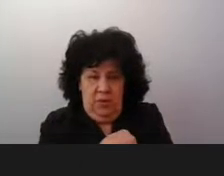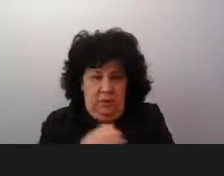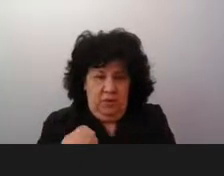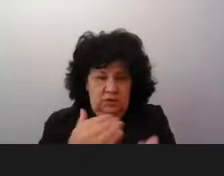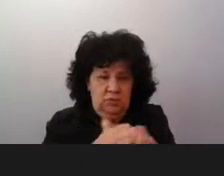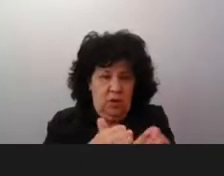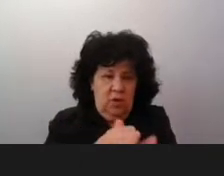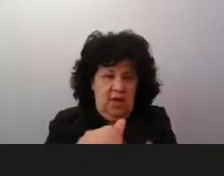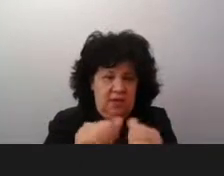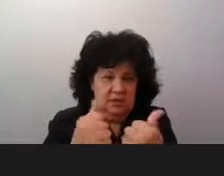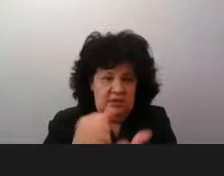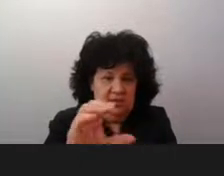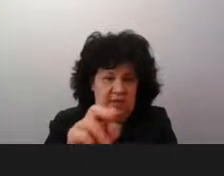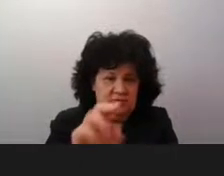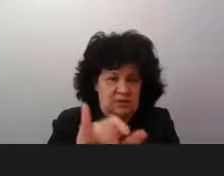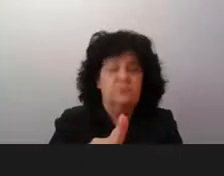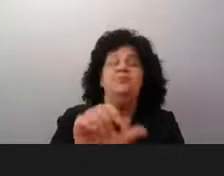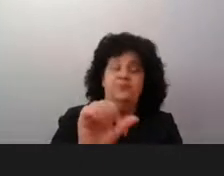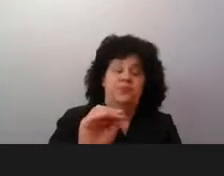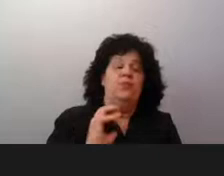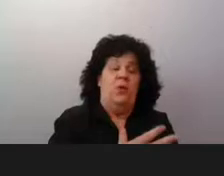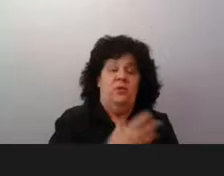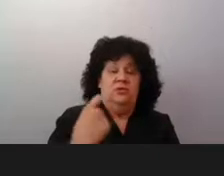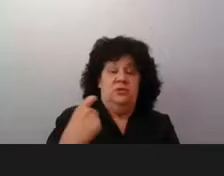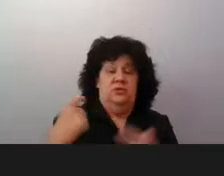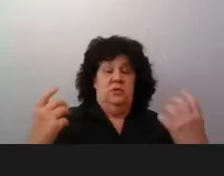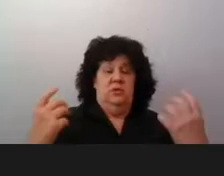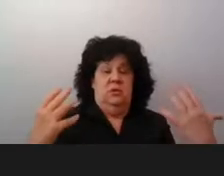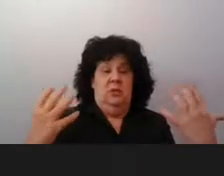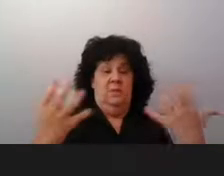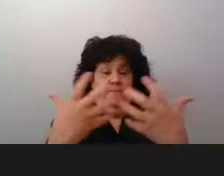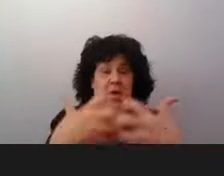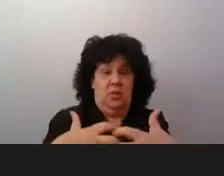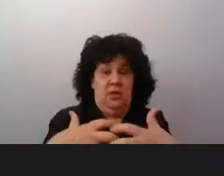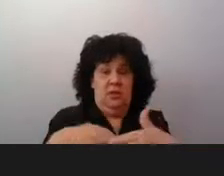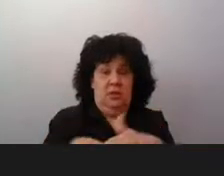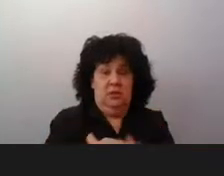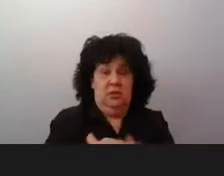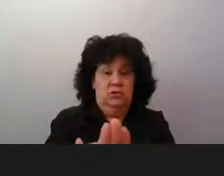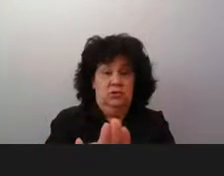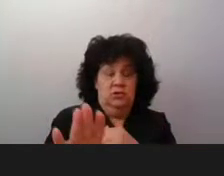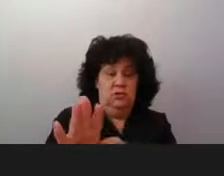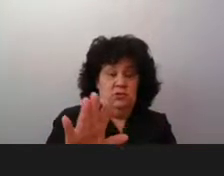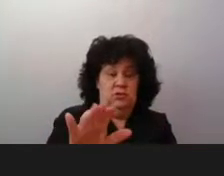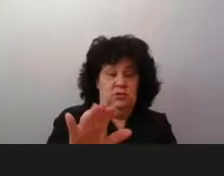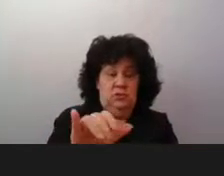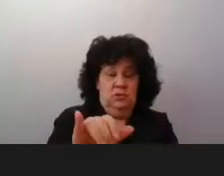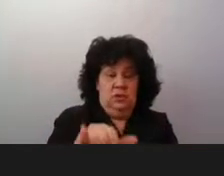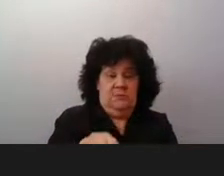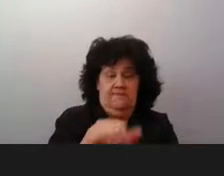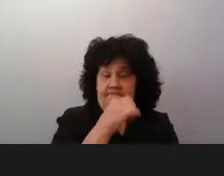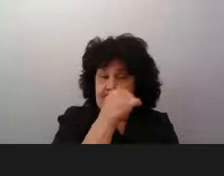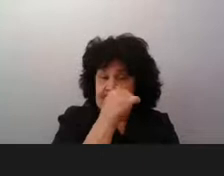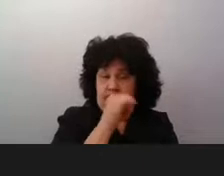Council. And so we have just migrated then into Cornerstone On Demand, working